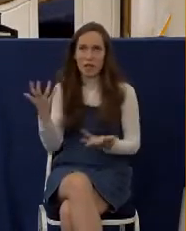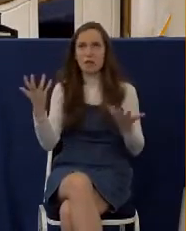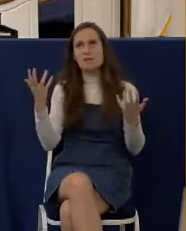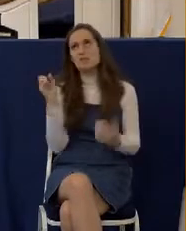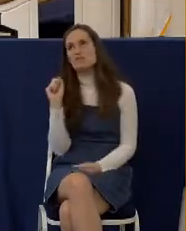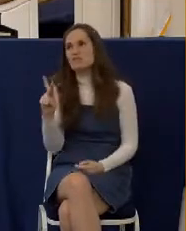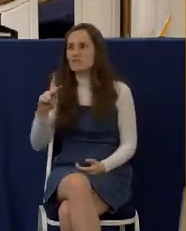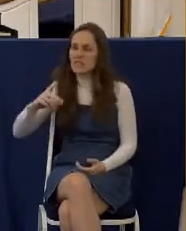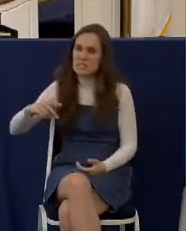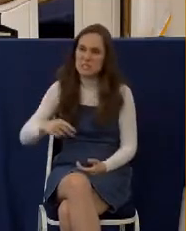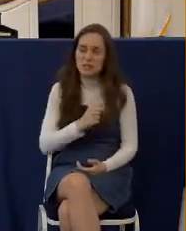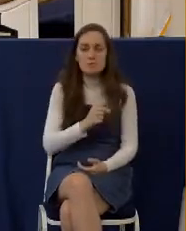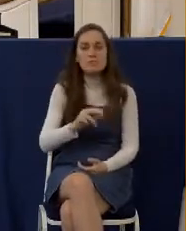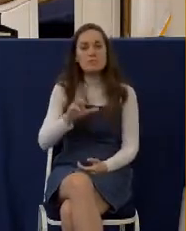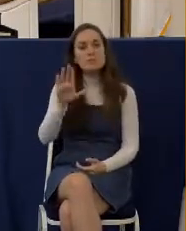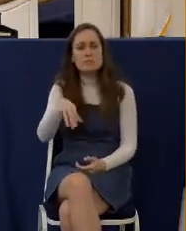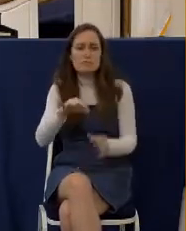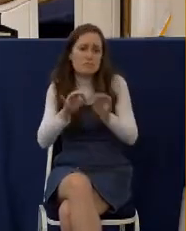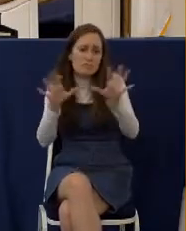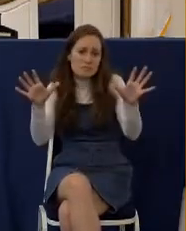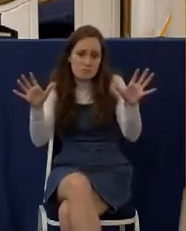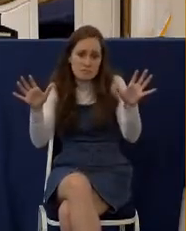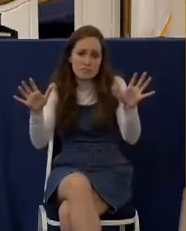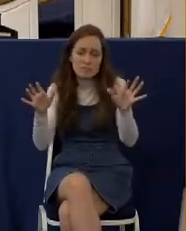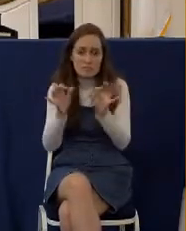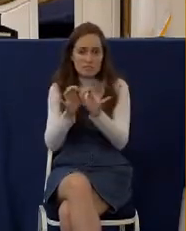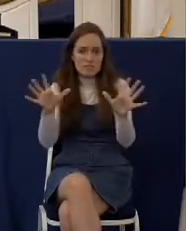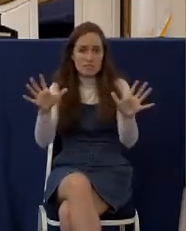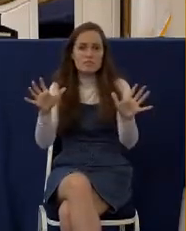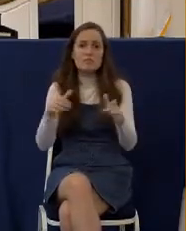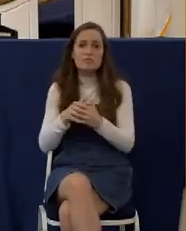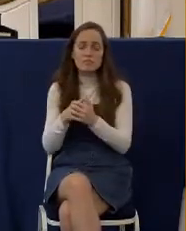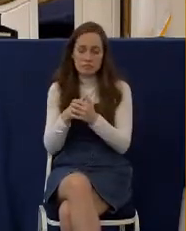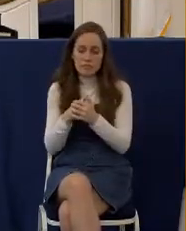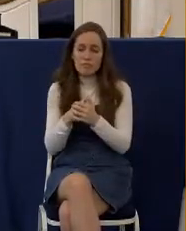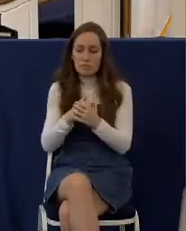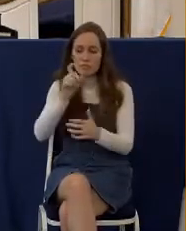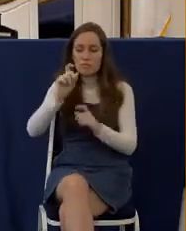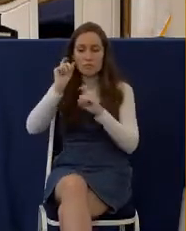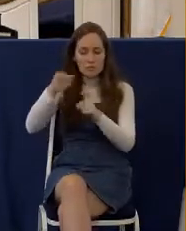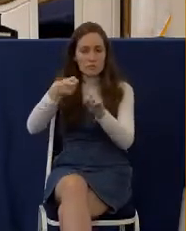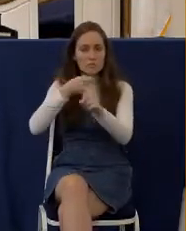it's really no use. If you're going to give, do it out of the right heart.